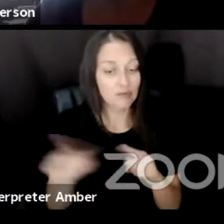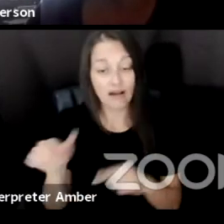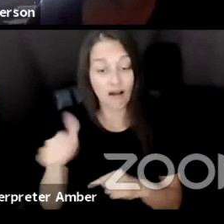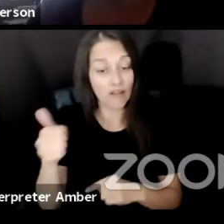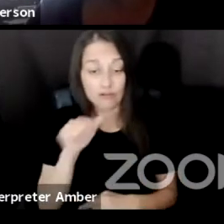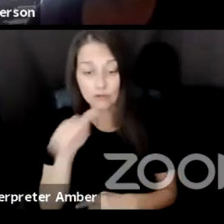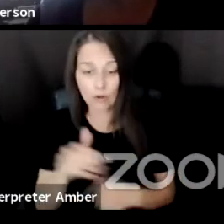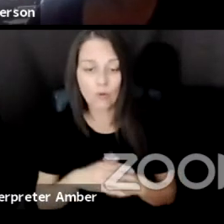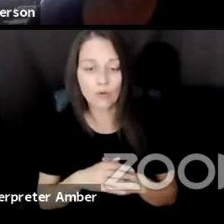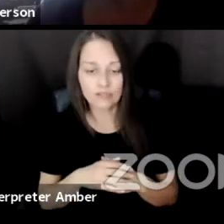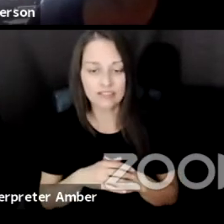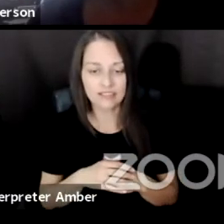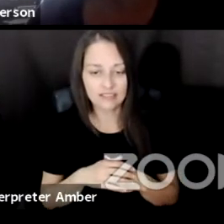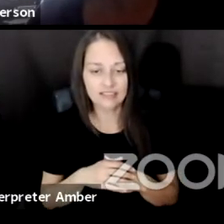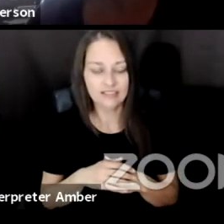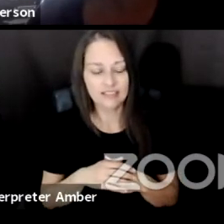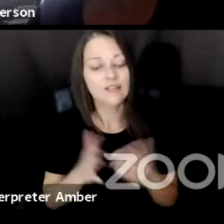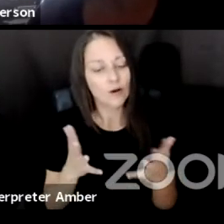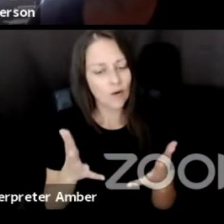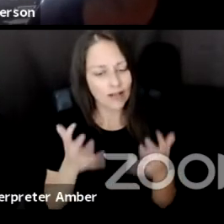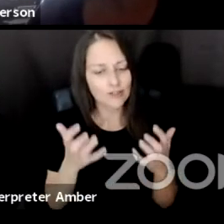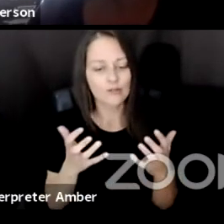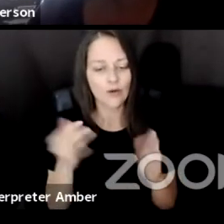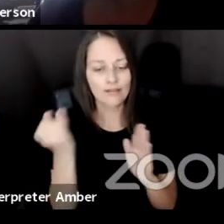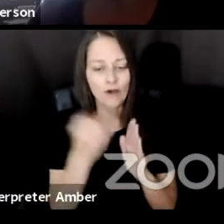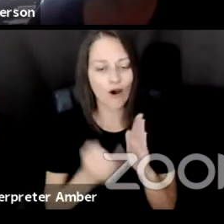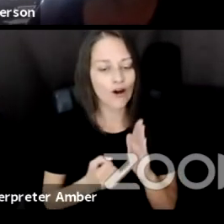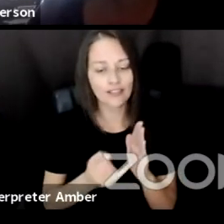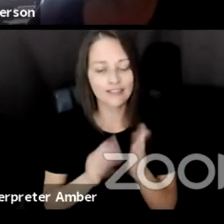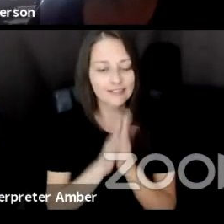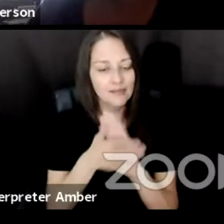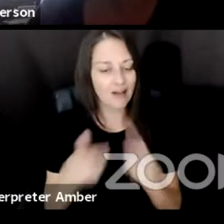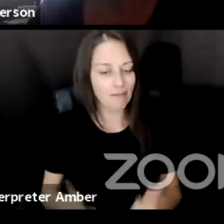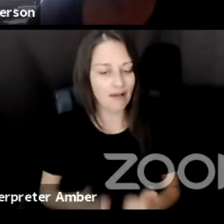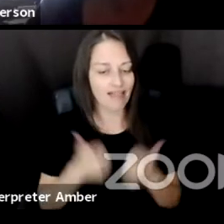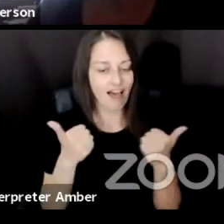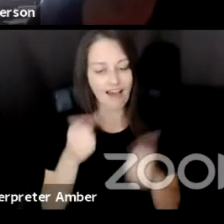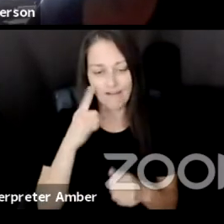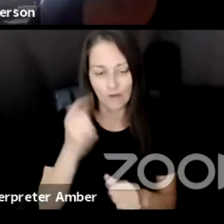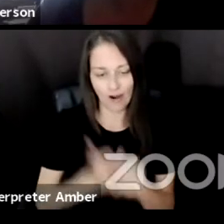make sure that art is alive for everyone is just really important.